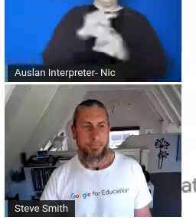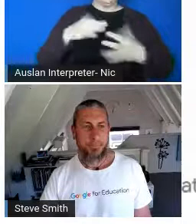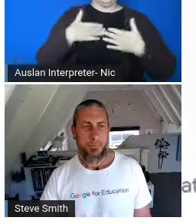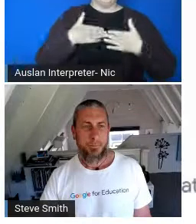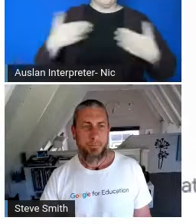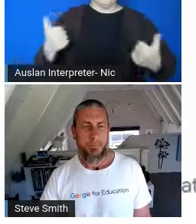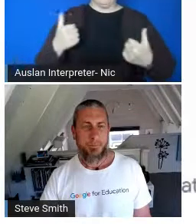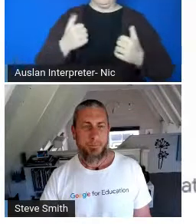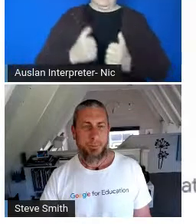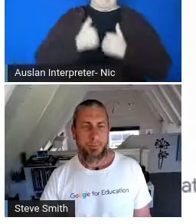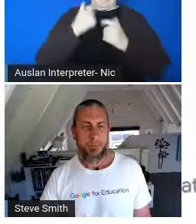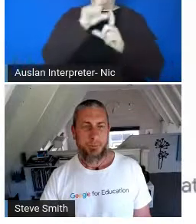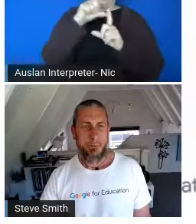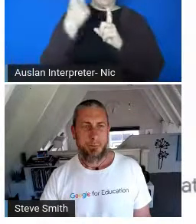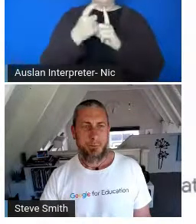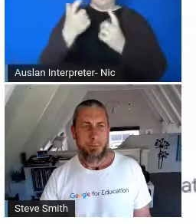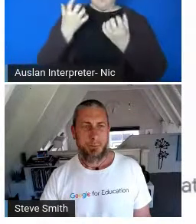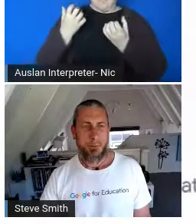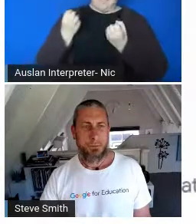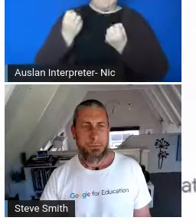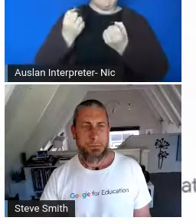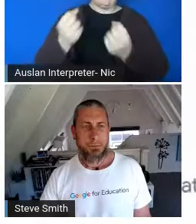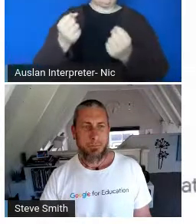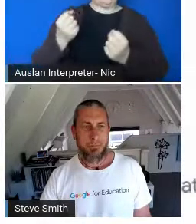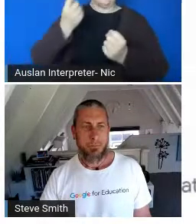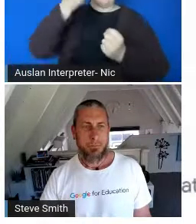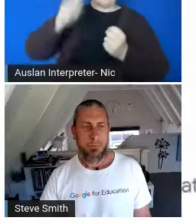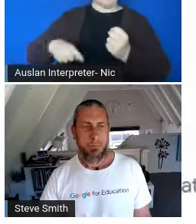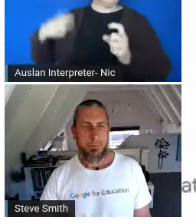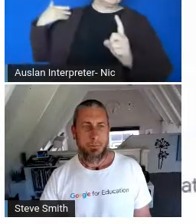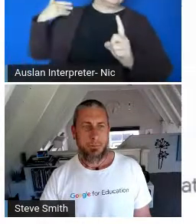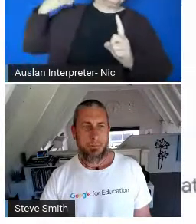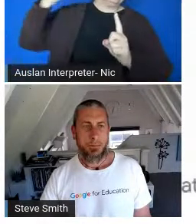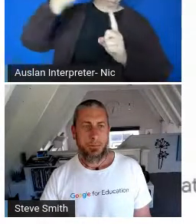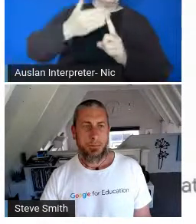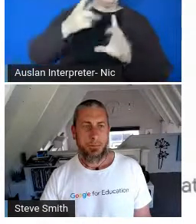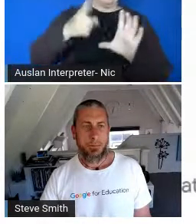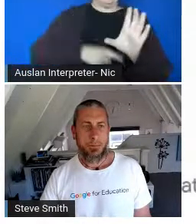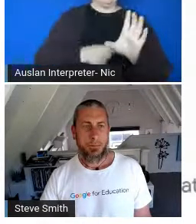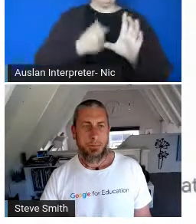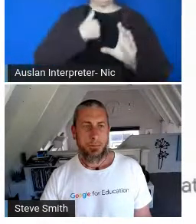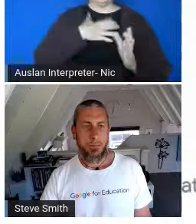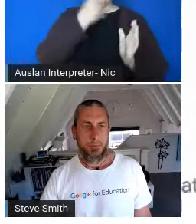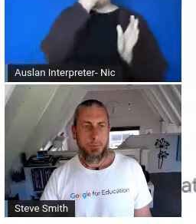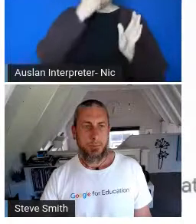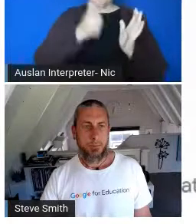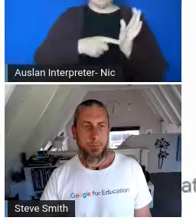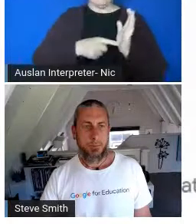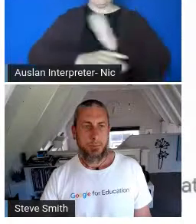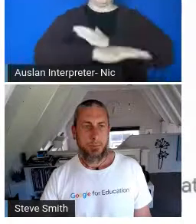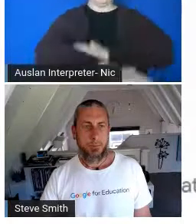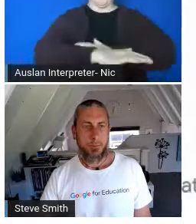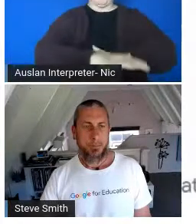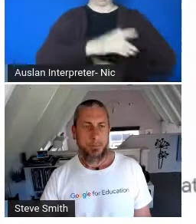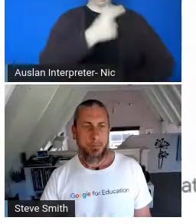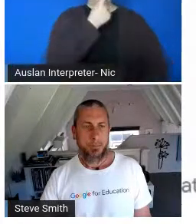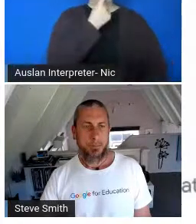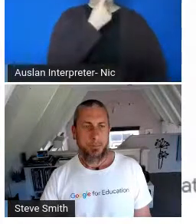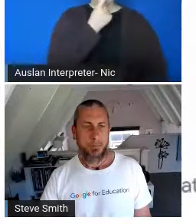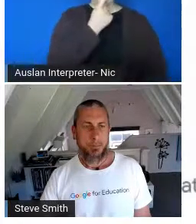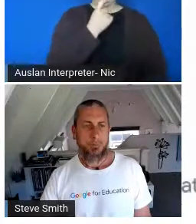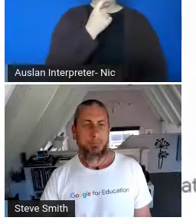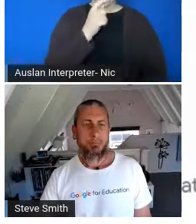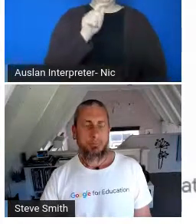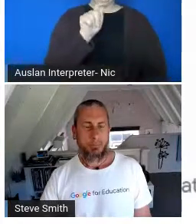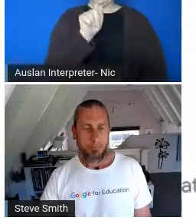I want to acknowledge that I'm on the lands of the Biripi and Dungati people. And this time of year, we've just had the whales come past. So